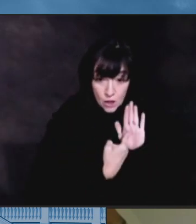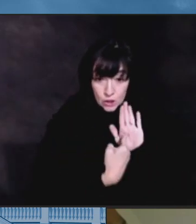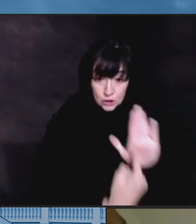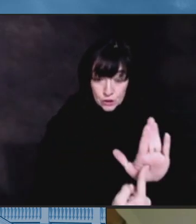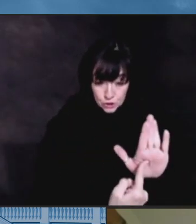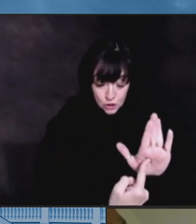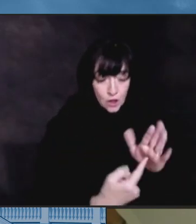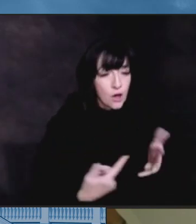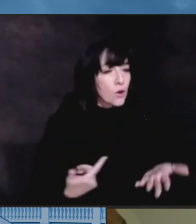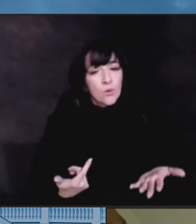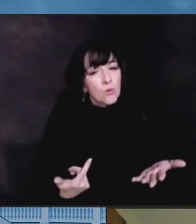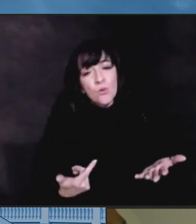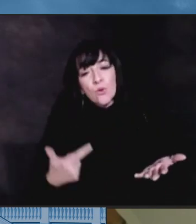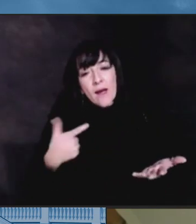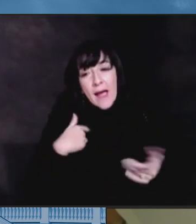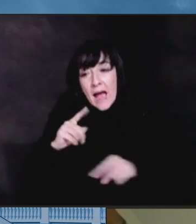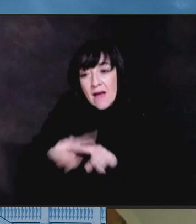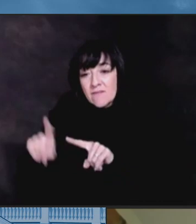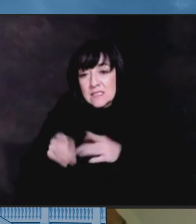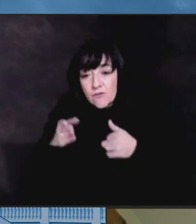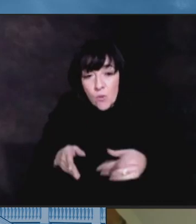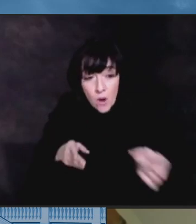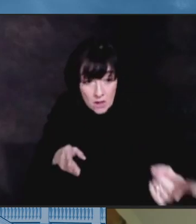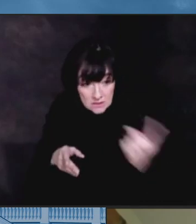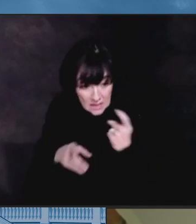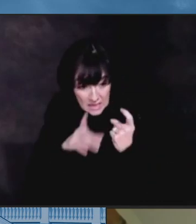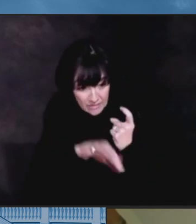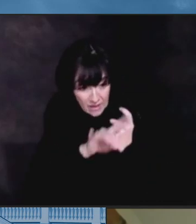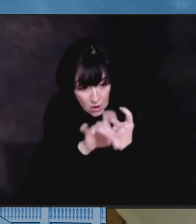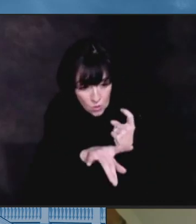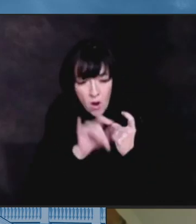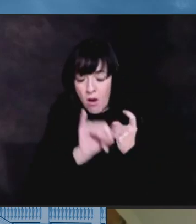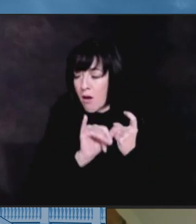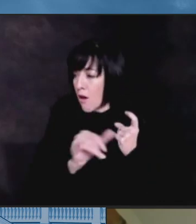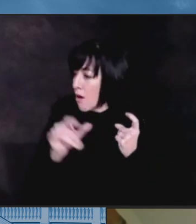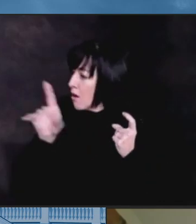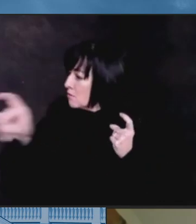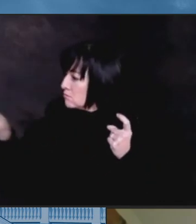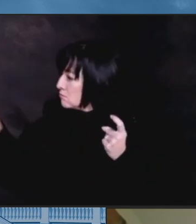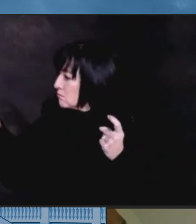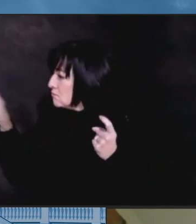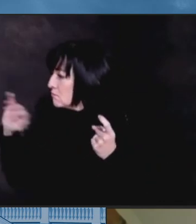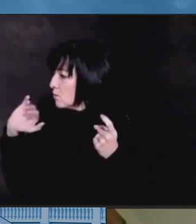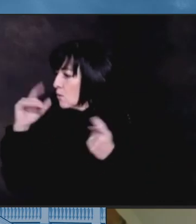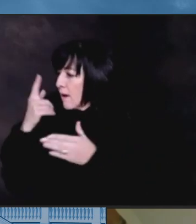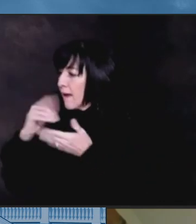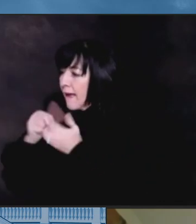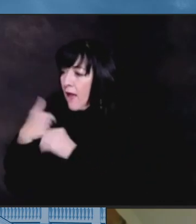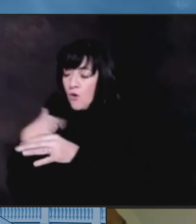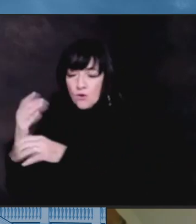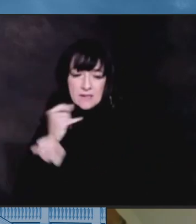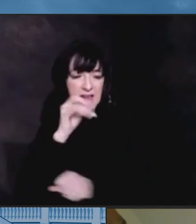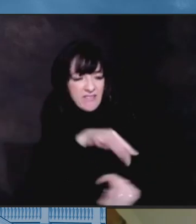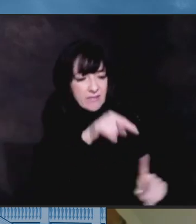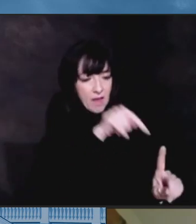that information and to make it available? That's really what we're looking at right now.